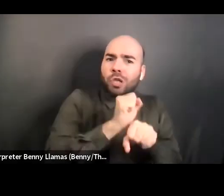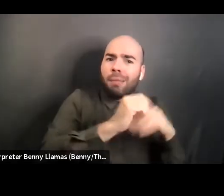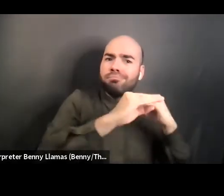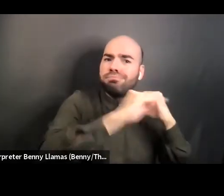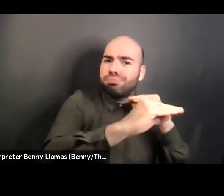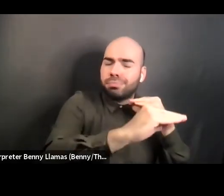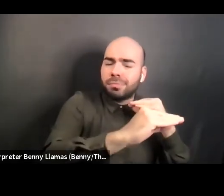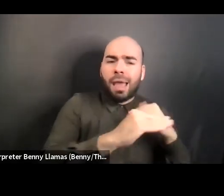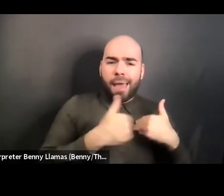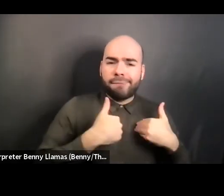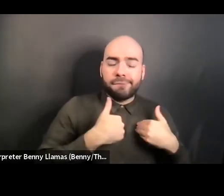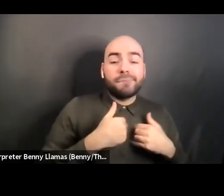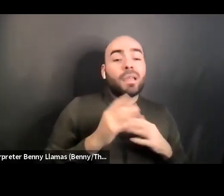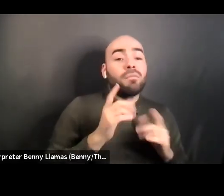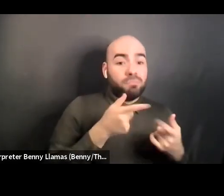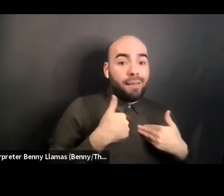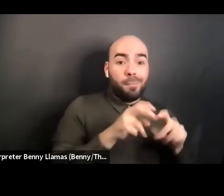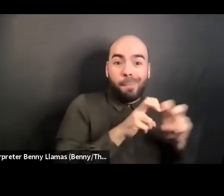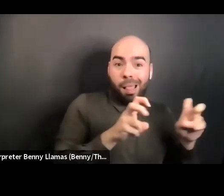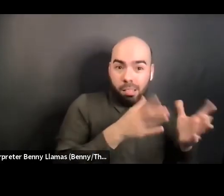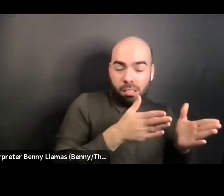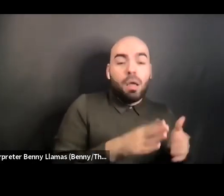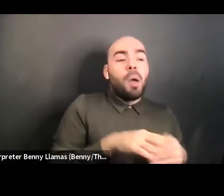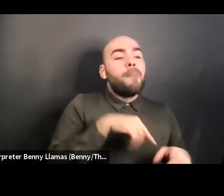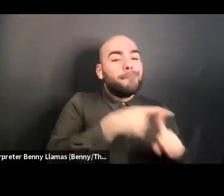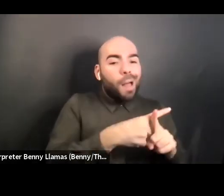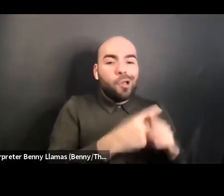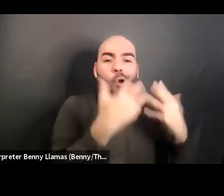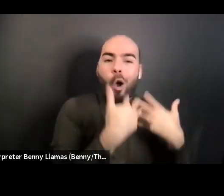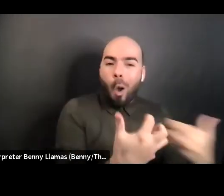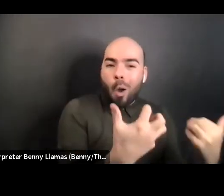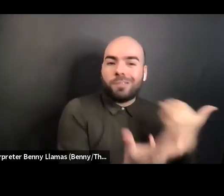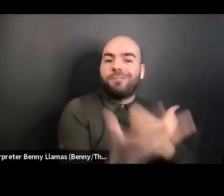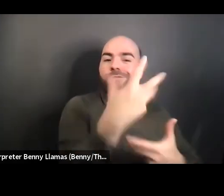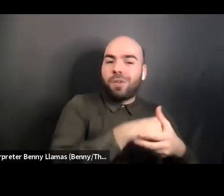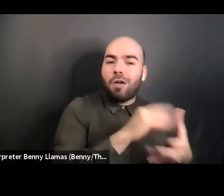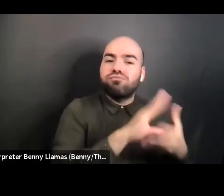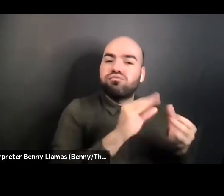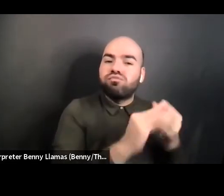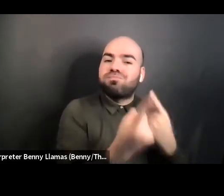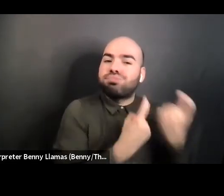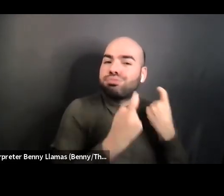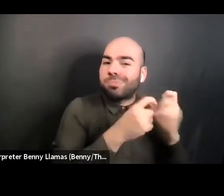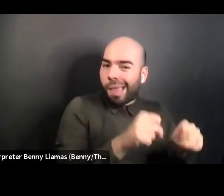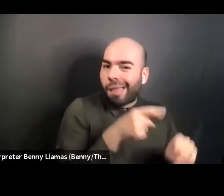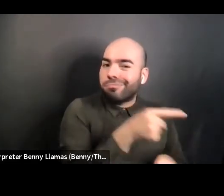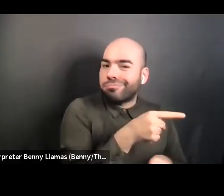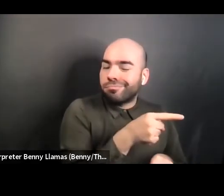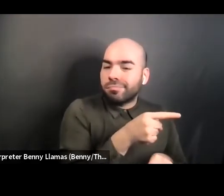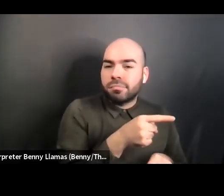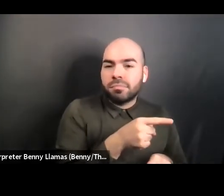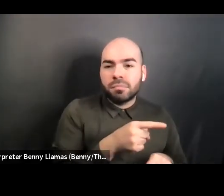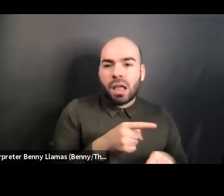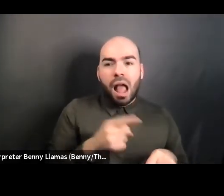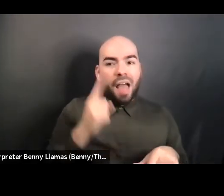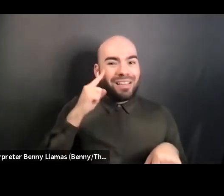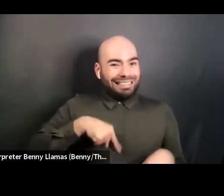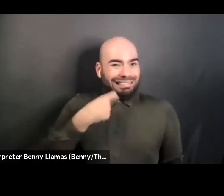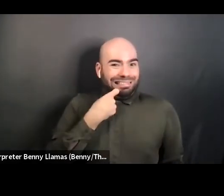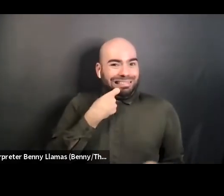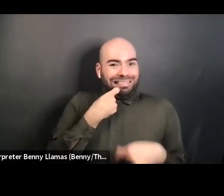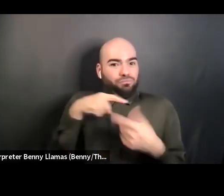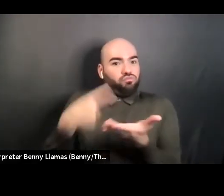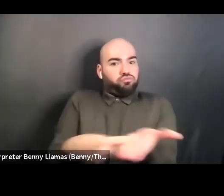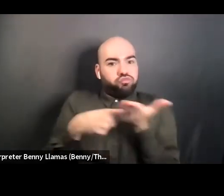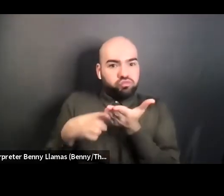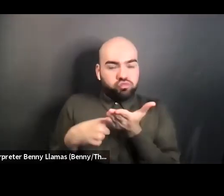that, but we also will open the floor to audience participation. So I encourage you all to join. I think there are so many threads from this last conversation that we'll